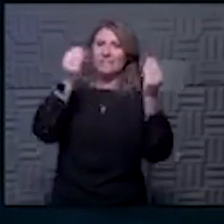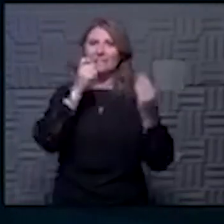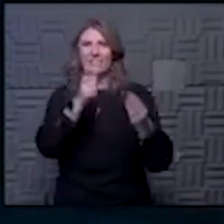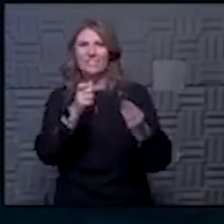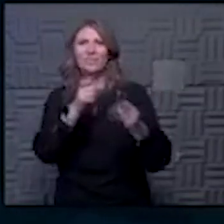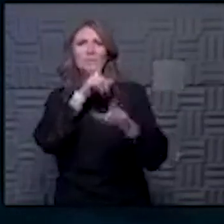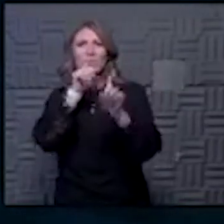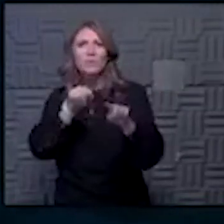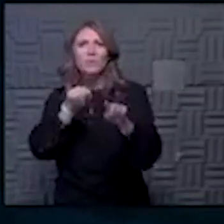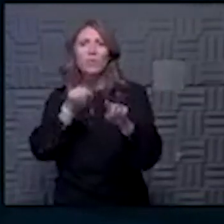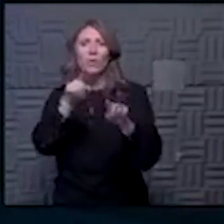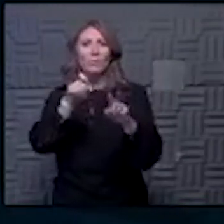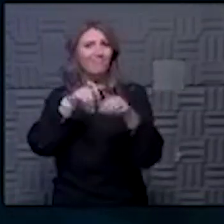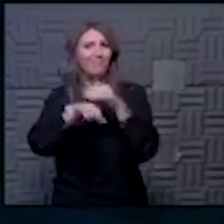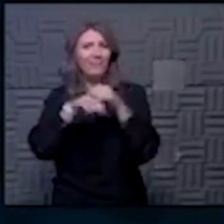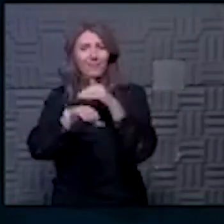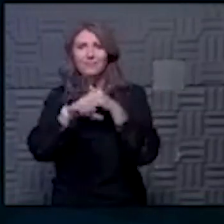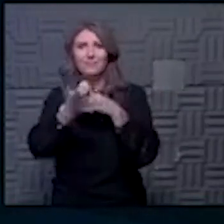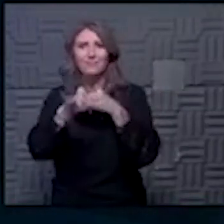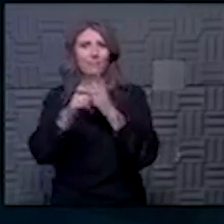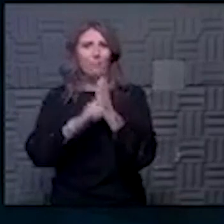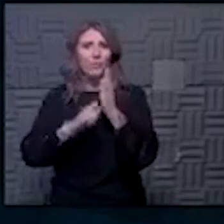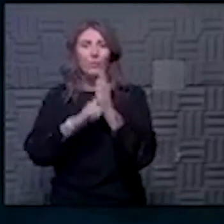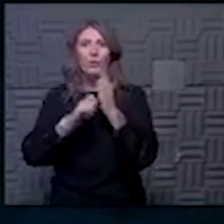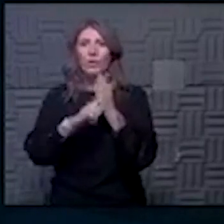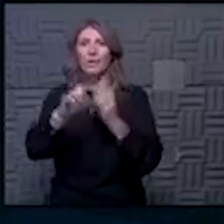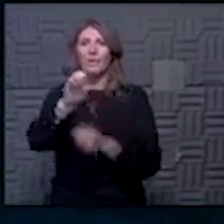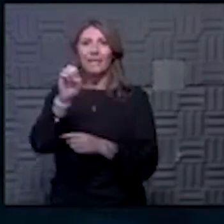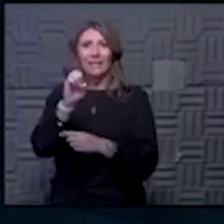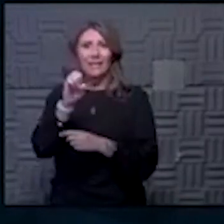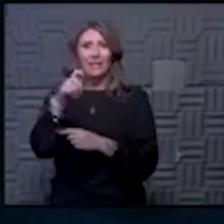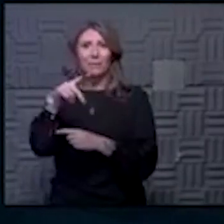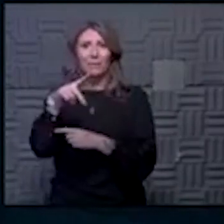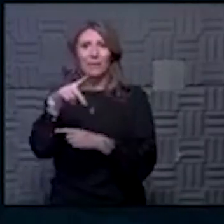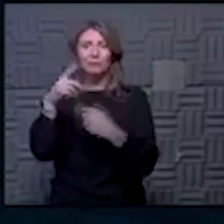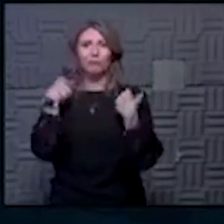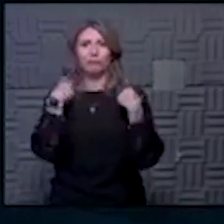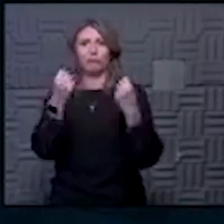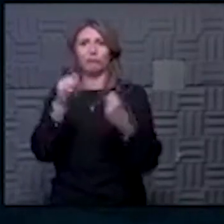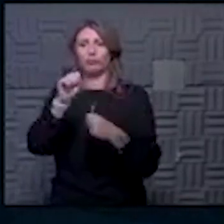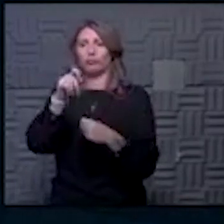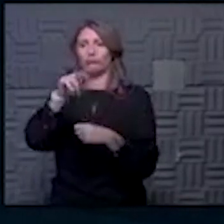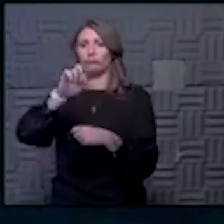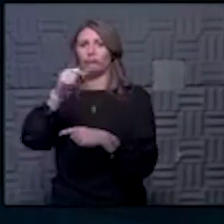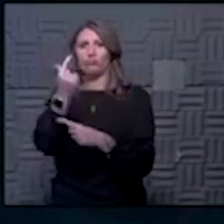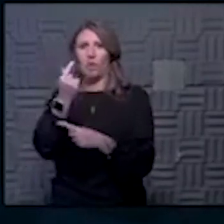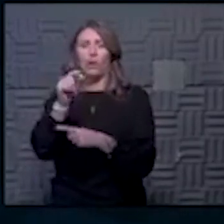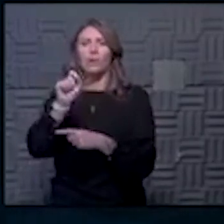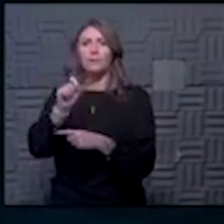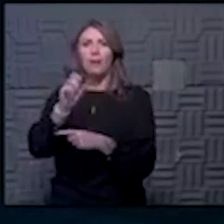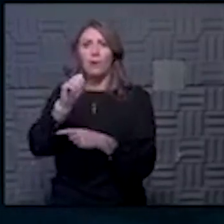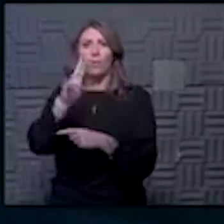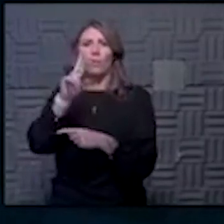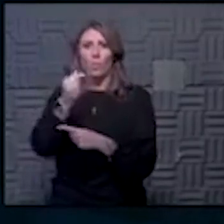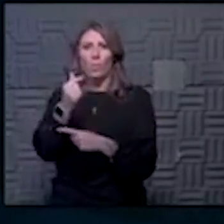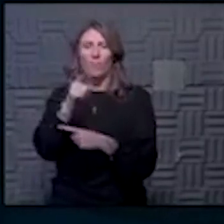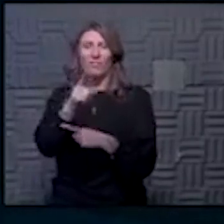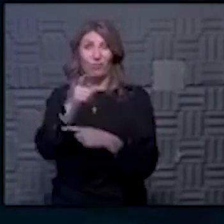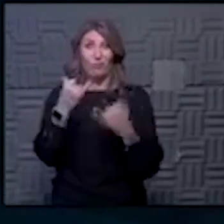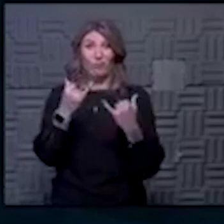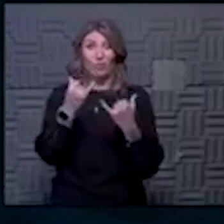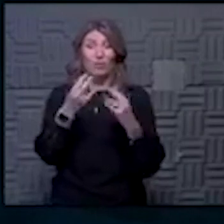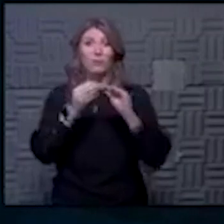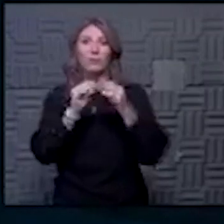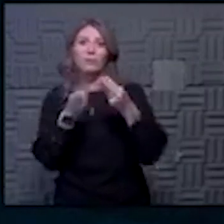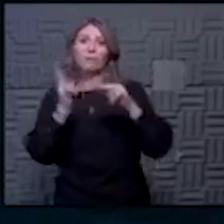COVID-19 report, and you can access this article at epstrong.org. But it demonstrates that their current number of acute patients is